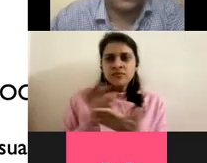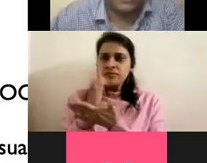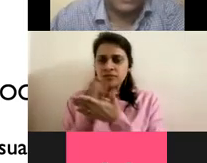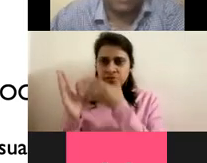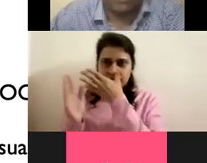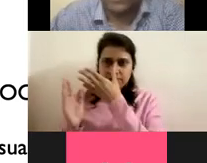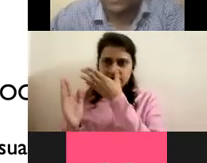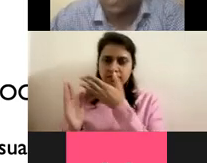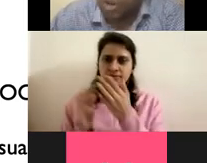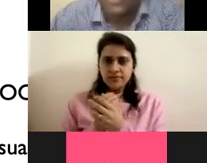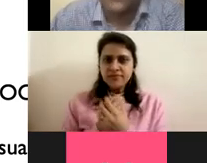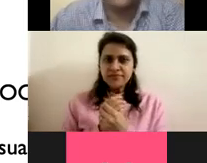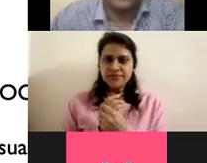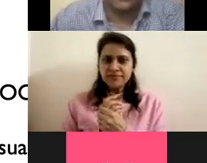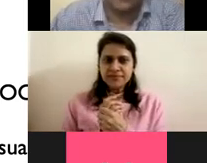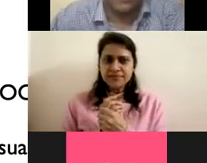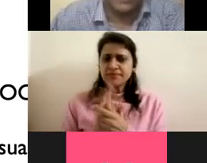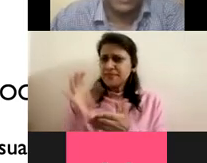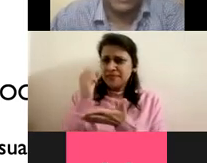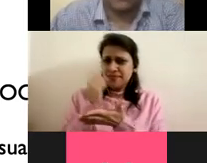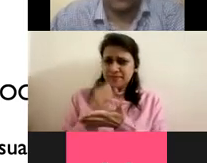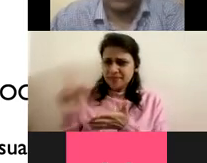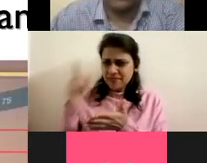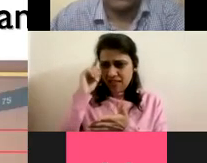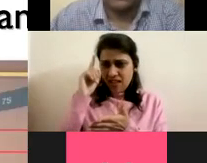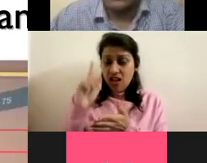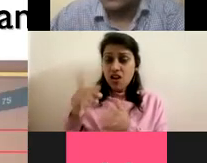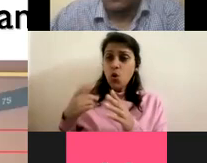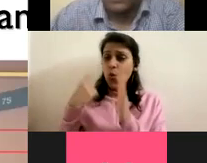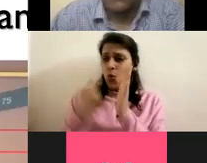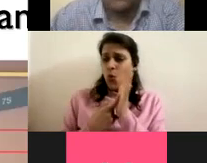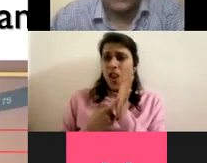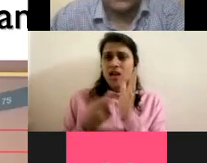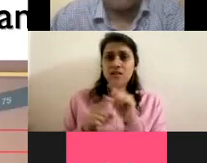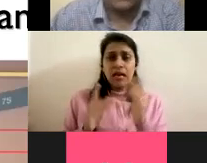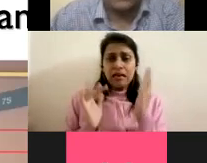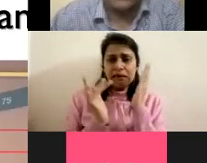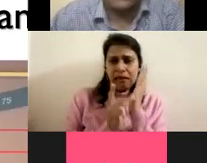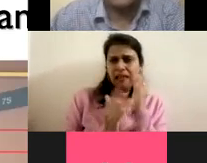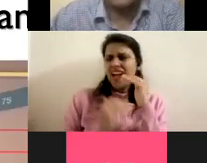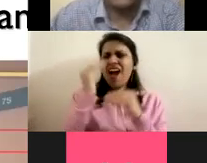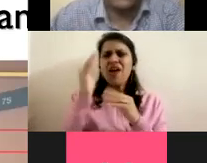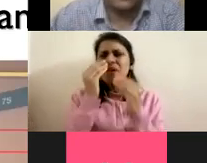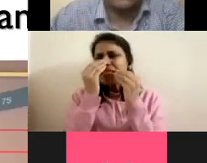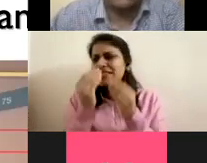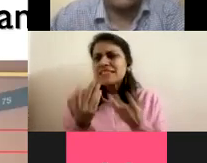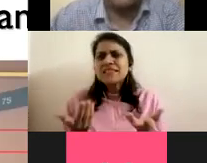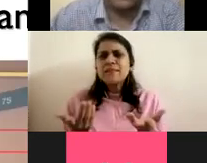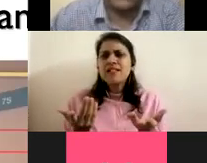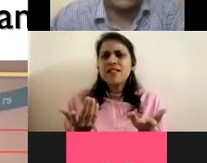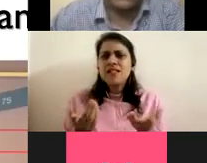process related accommodation. So not necessarily equipment, high tech, low tech. Okay? So I'm just giving you an example here. India Accessibility